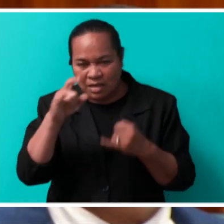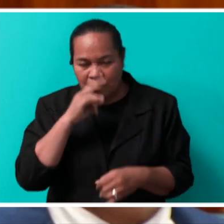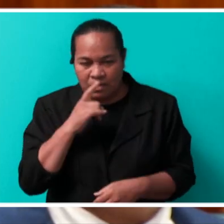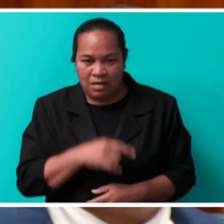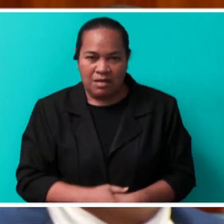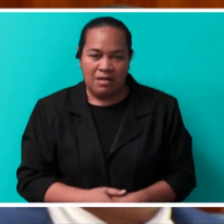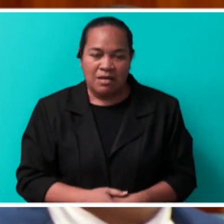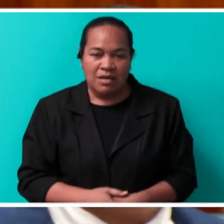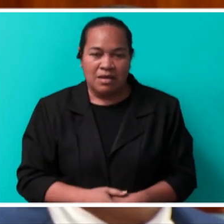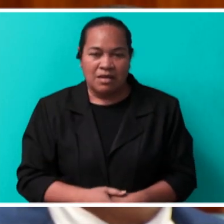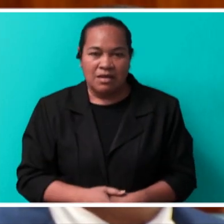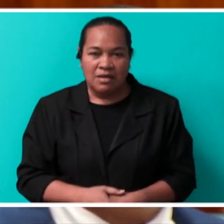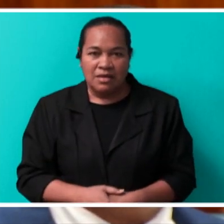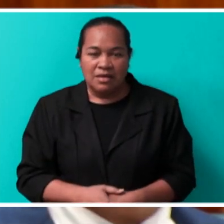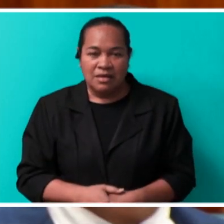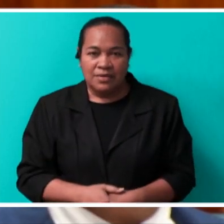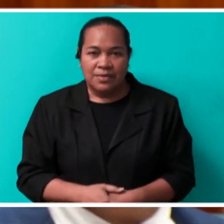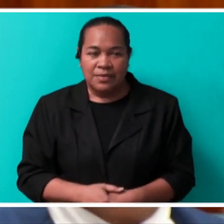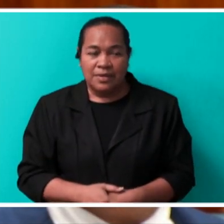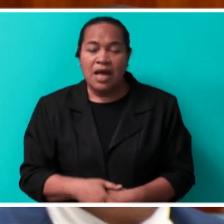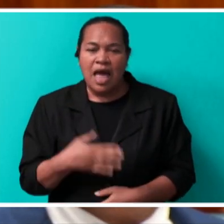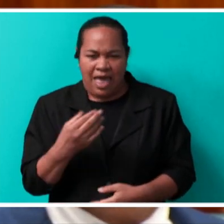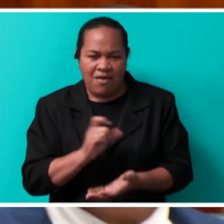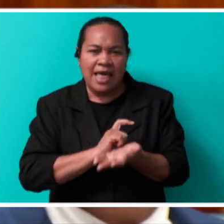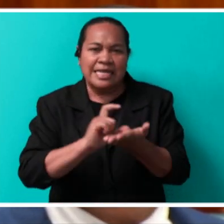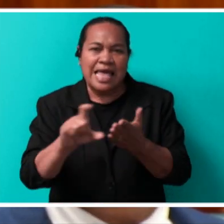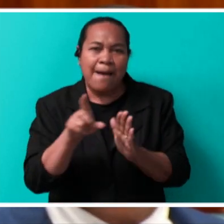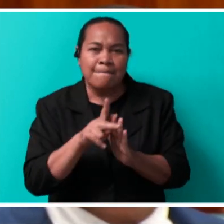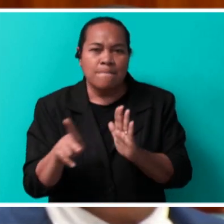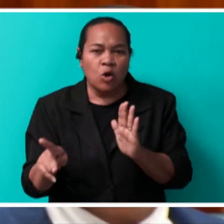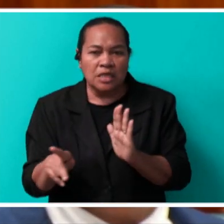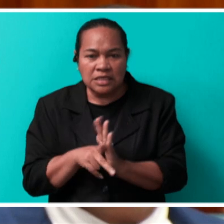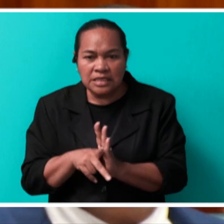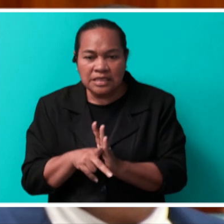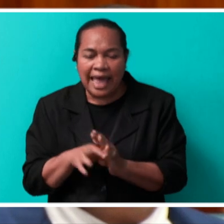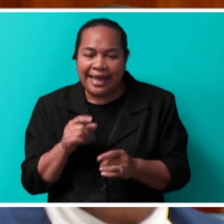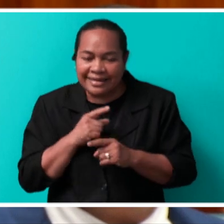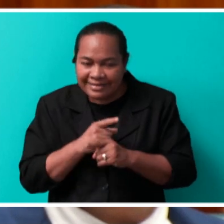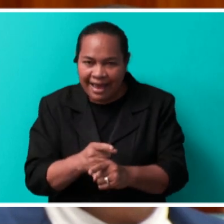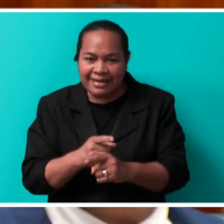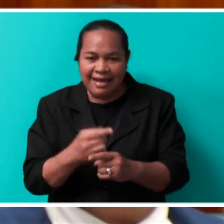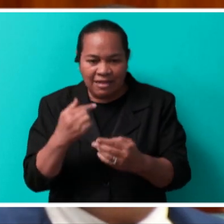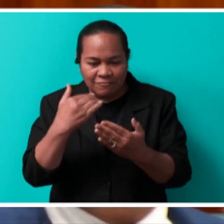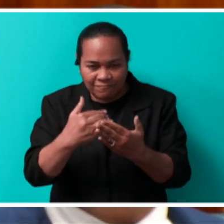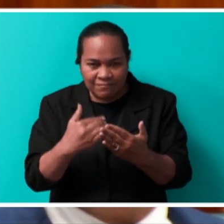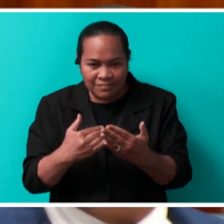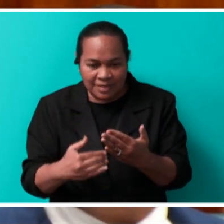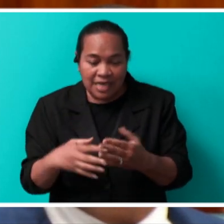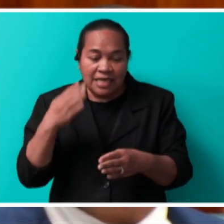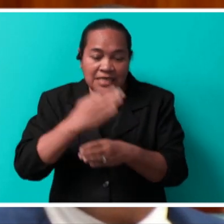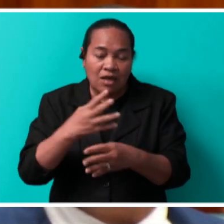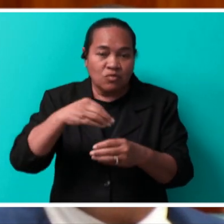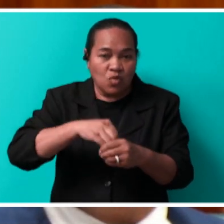Mr. Speaker, sir, there are clear policies and guidelines at workplaces